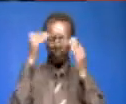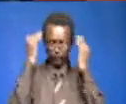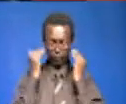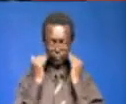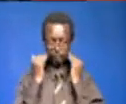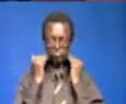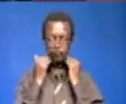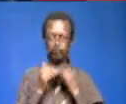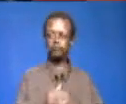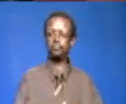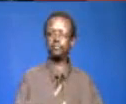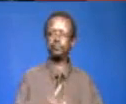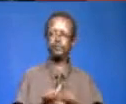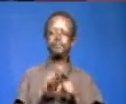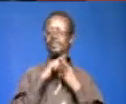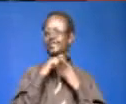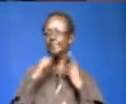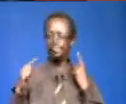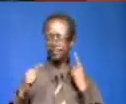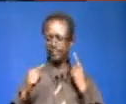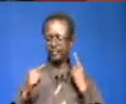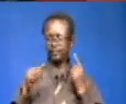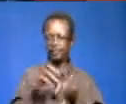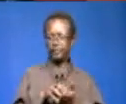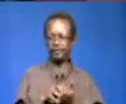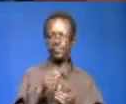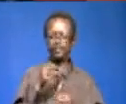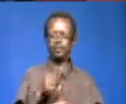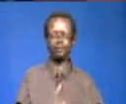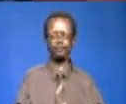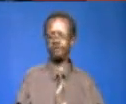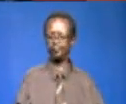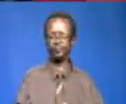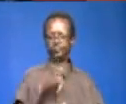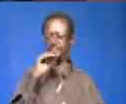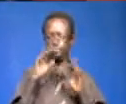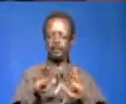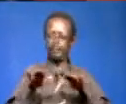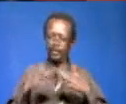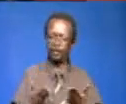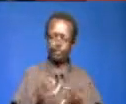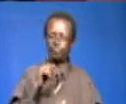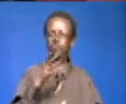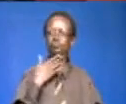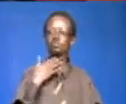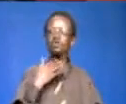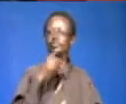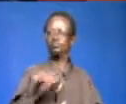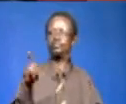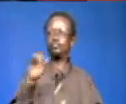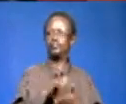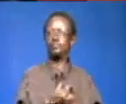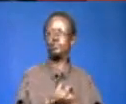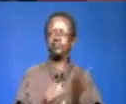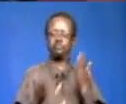a capital offense, Madam Speaker, of murder, Madam Speaker, how do you want this House to approve that, Madam Speaker? Unless we have lost our head,